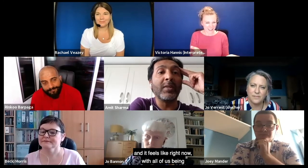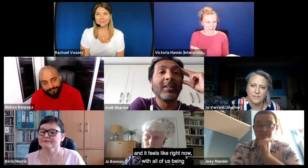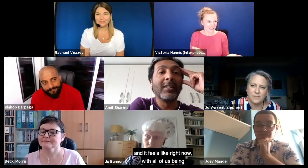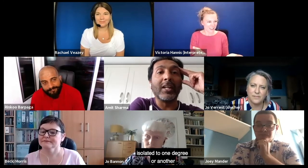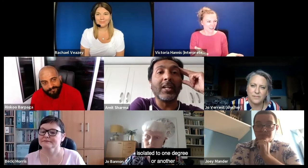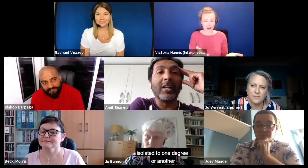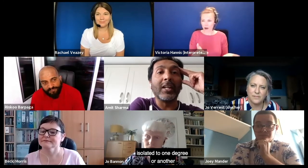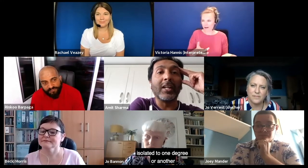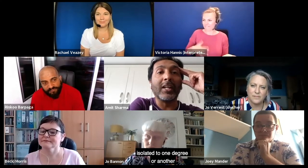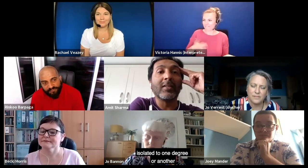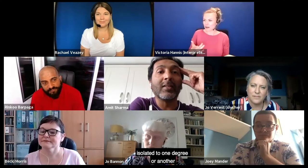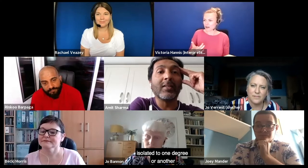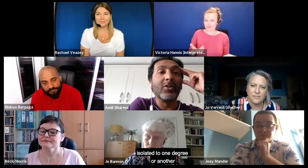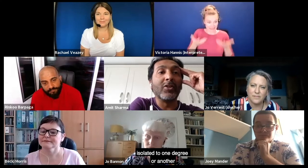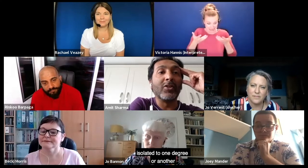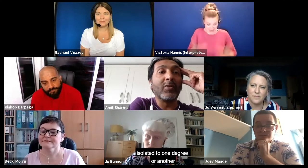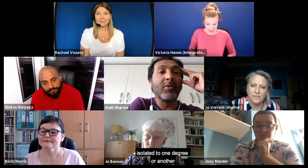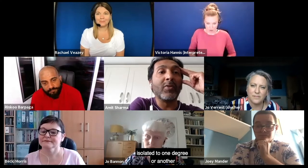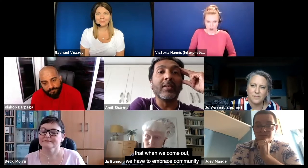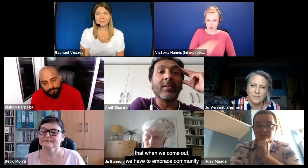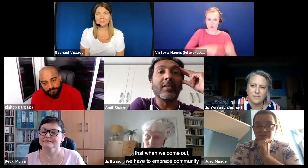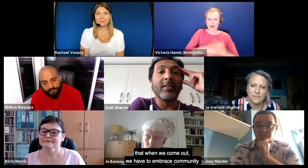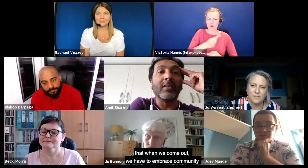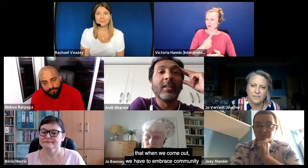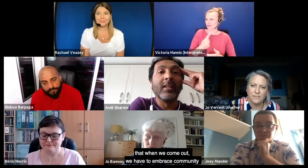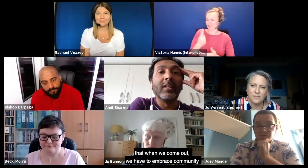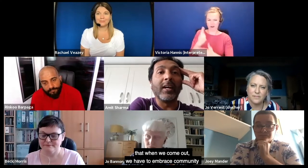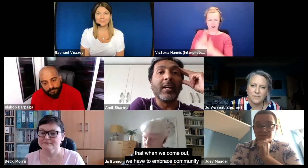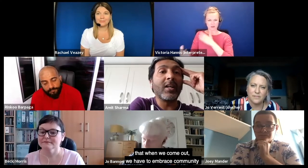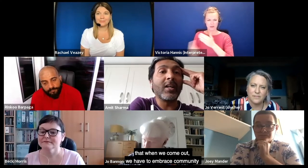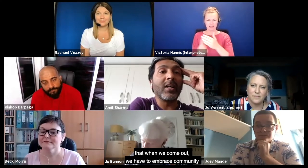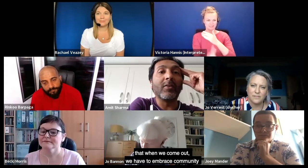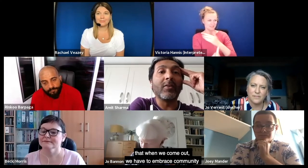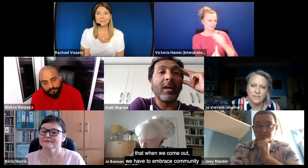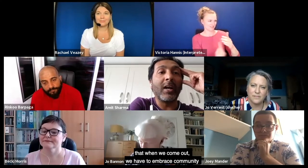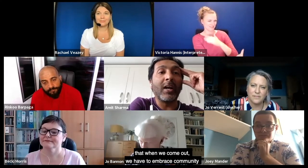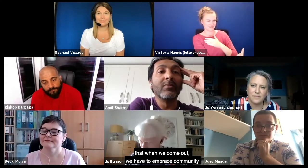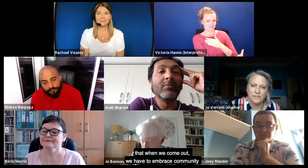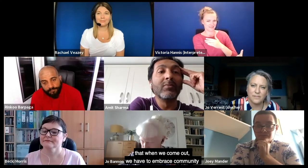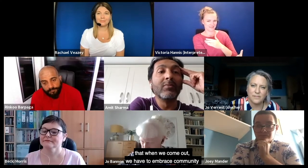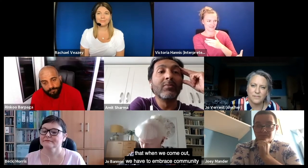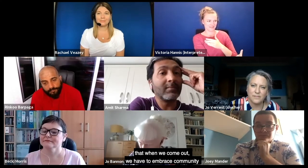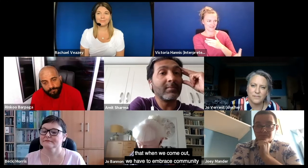being isolated to one degree or another, that when we come out, we have to